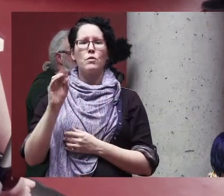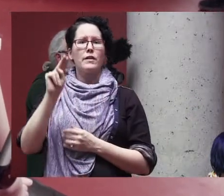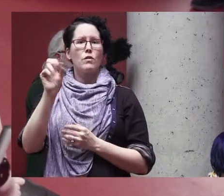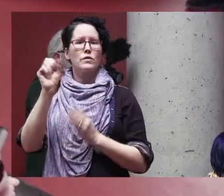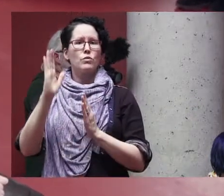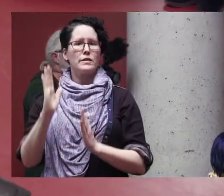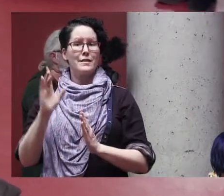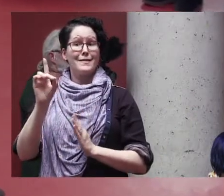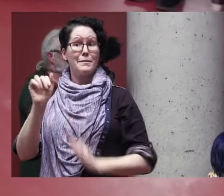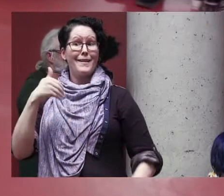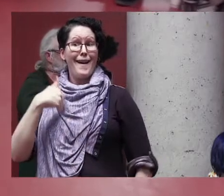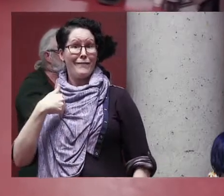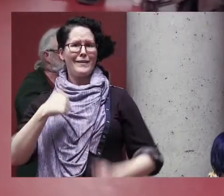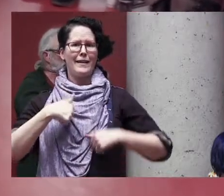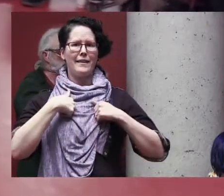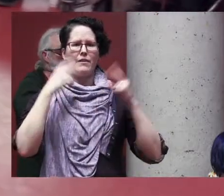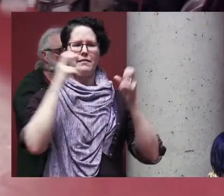are institutionalized.